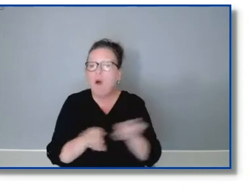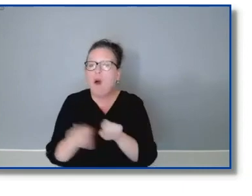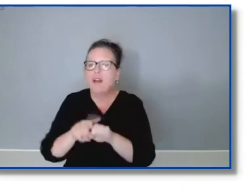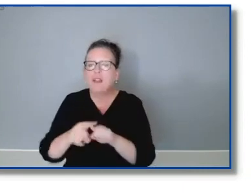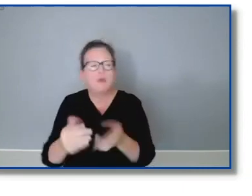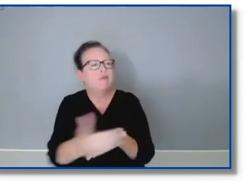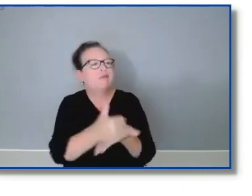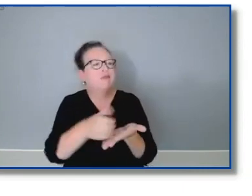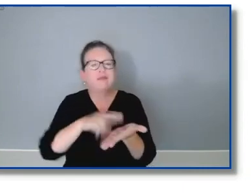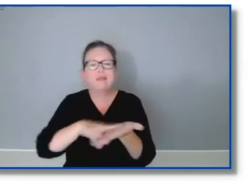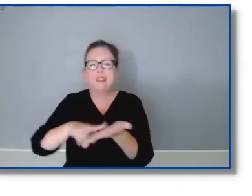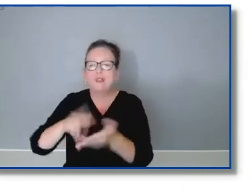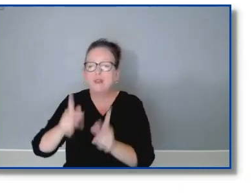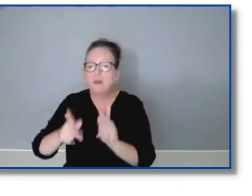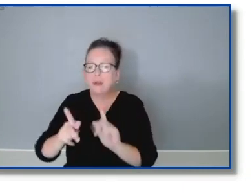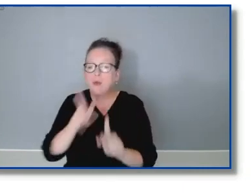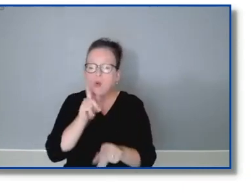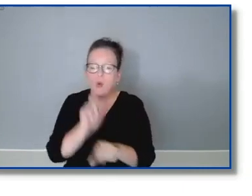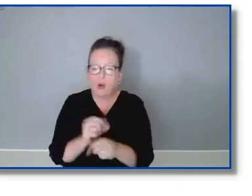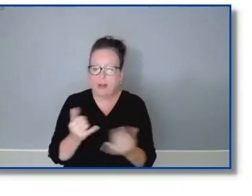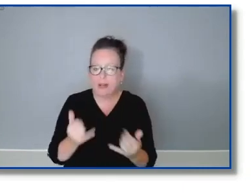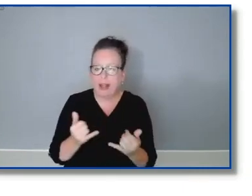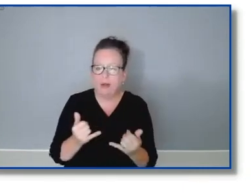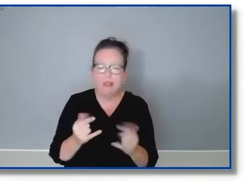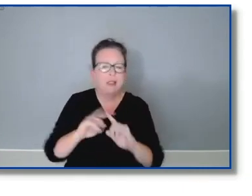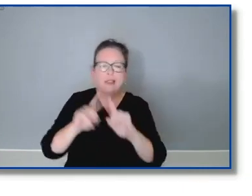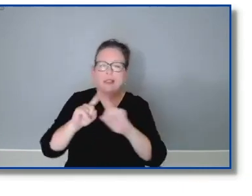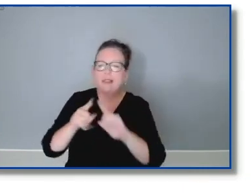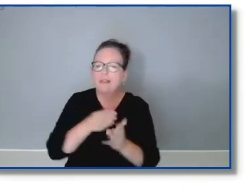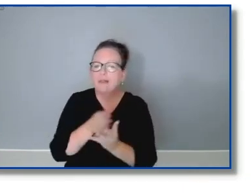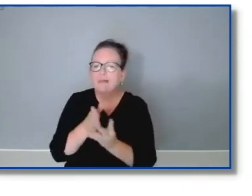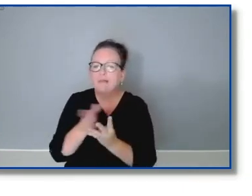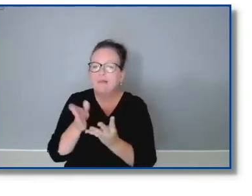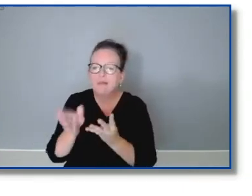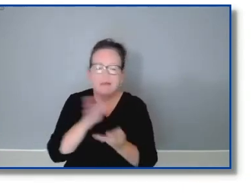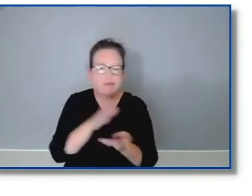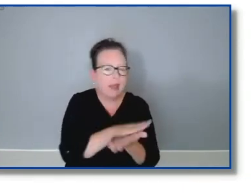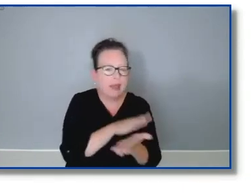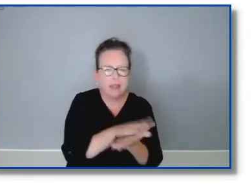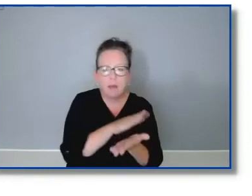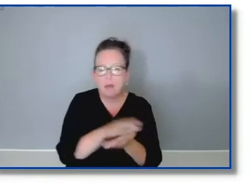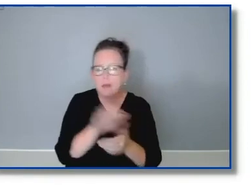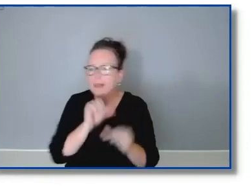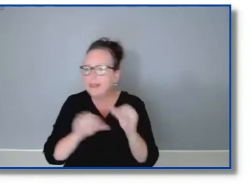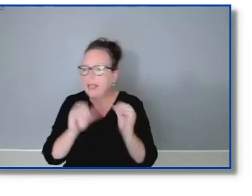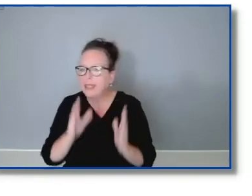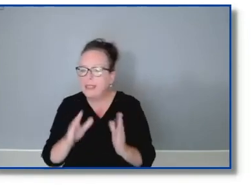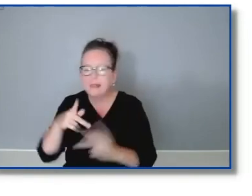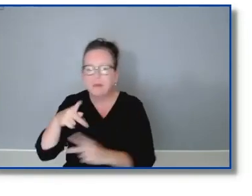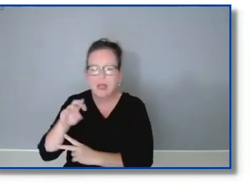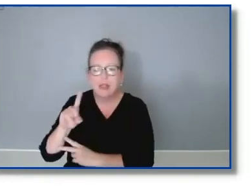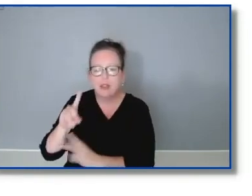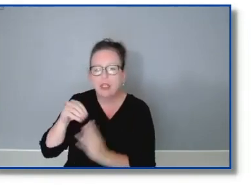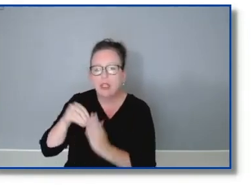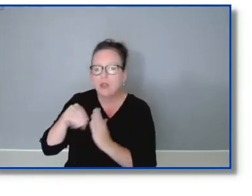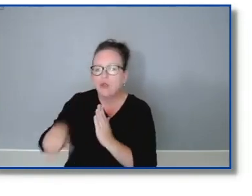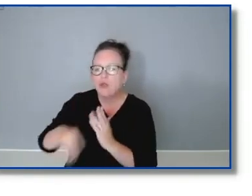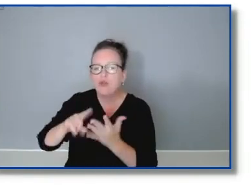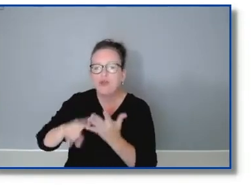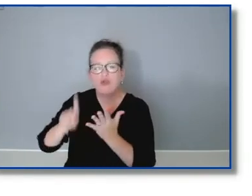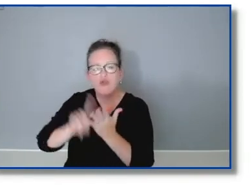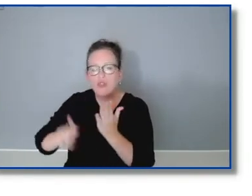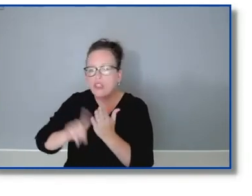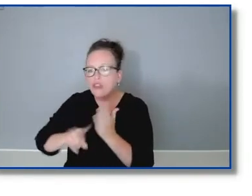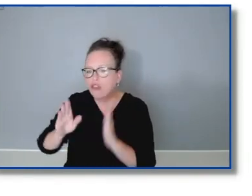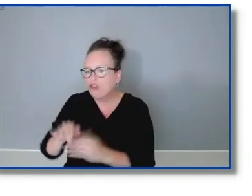currently, academics, scientists, PhD students, researchers, postdocs.